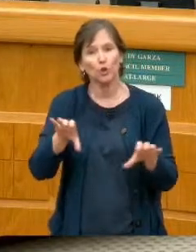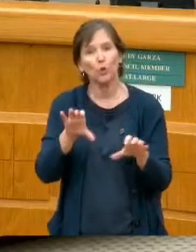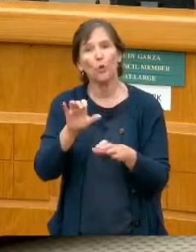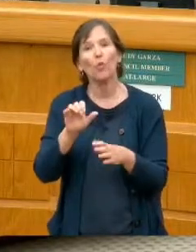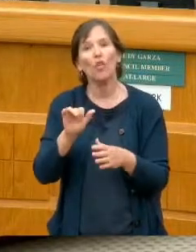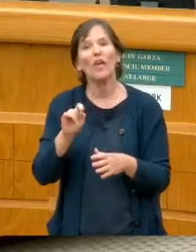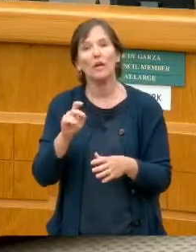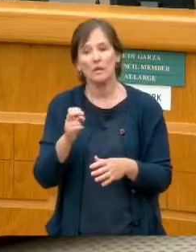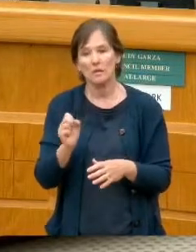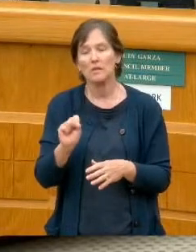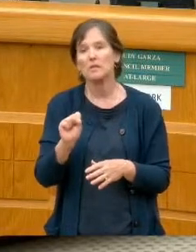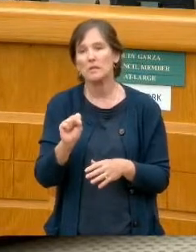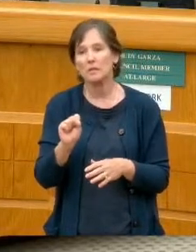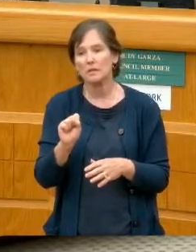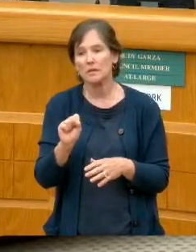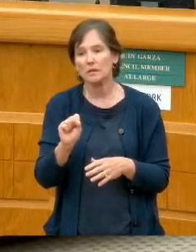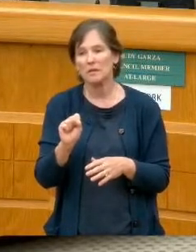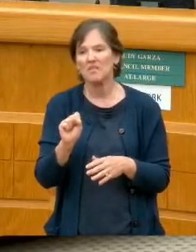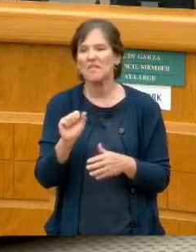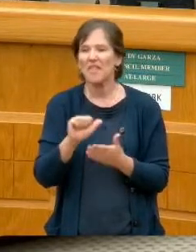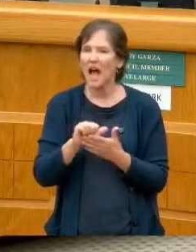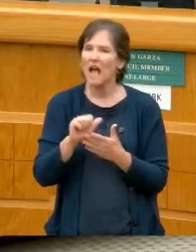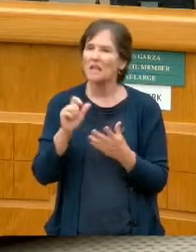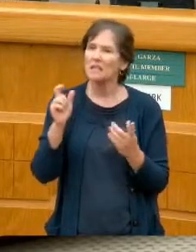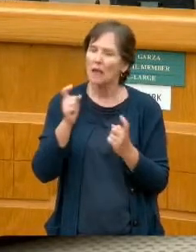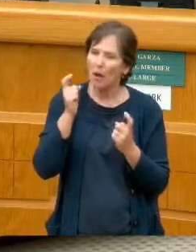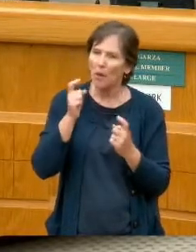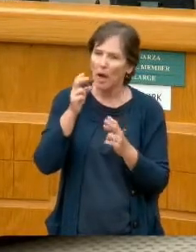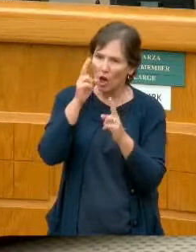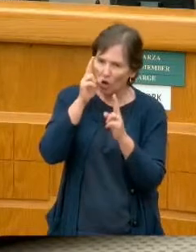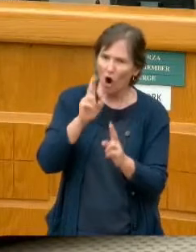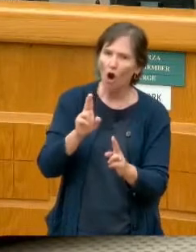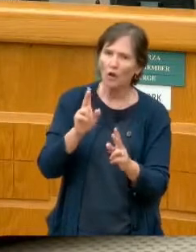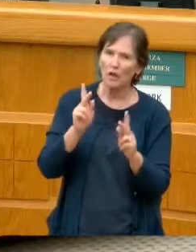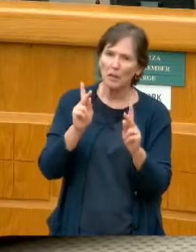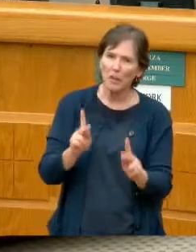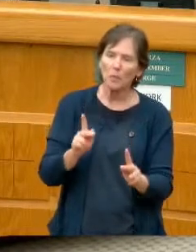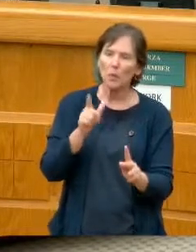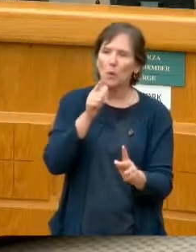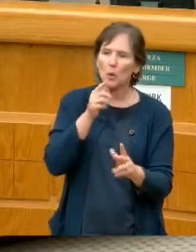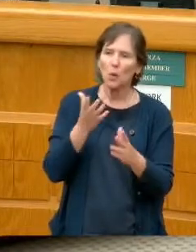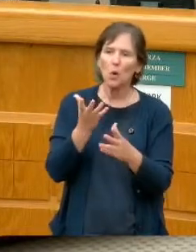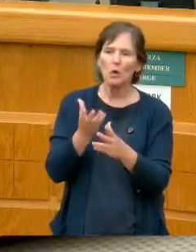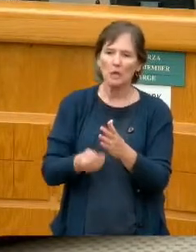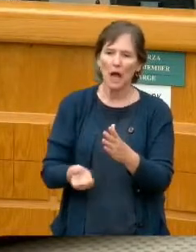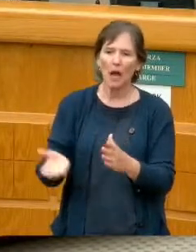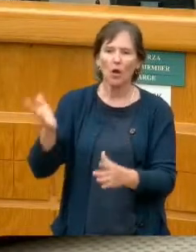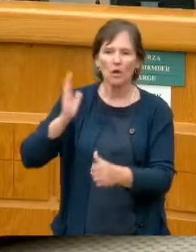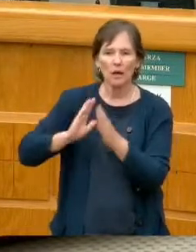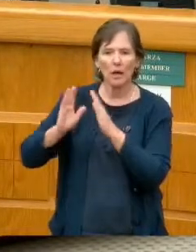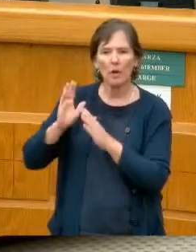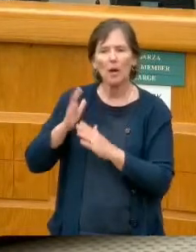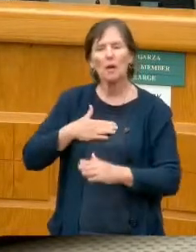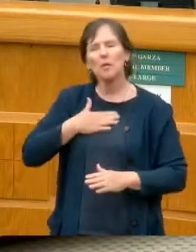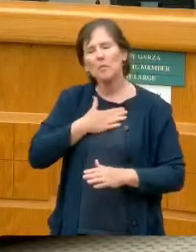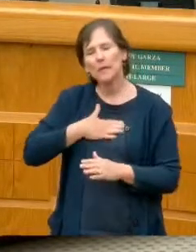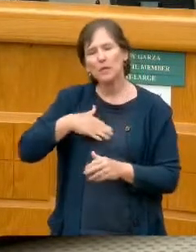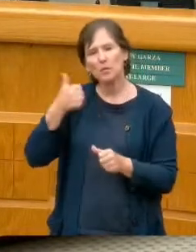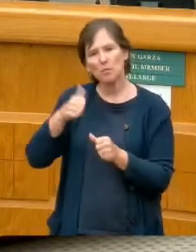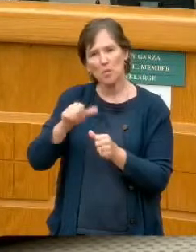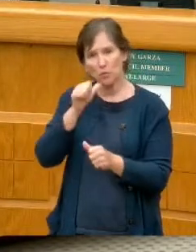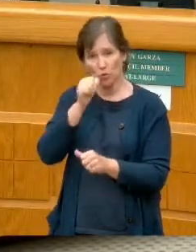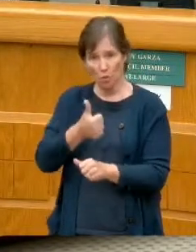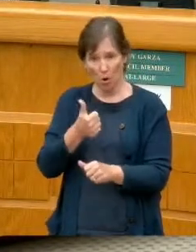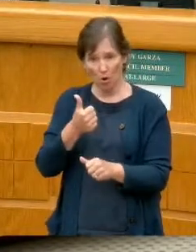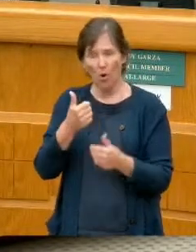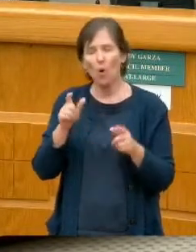the official here in the county, as we honor them, would you please remember that there are quiet heroes that live amongst us every day,